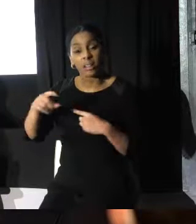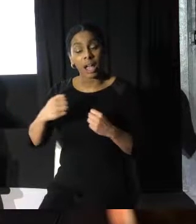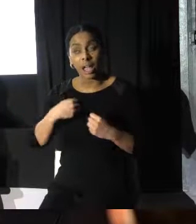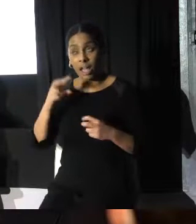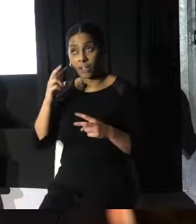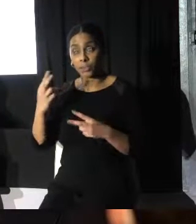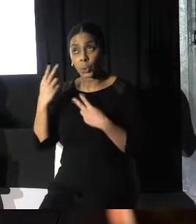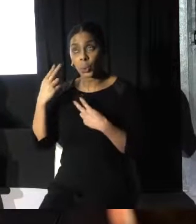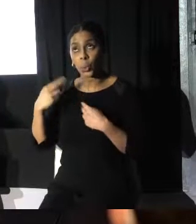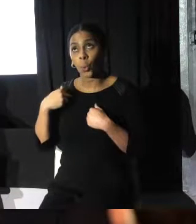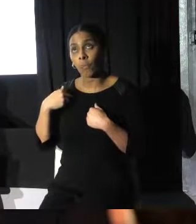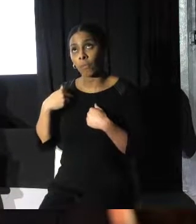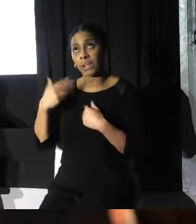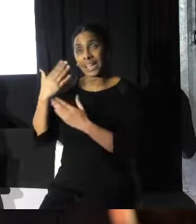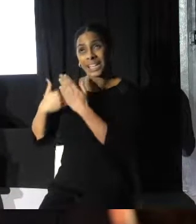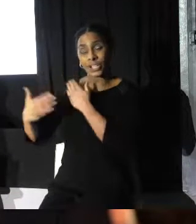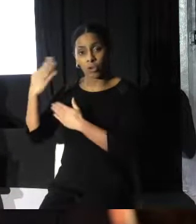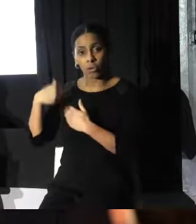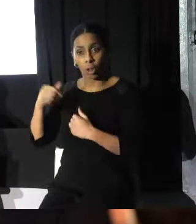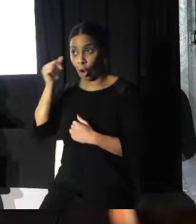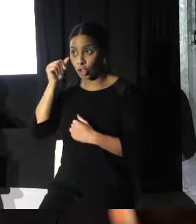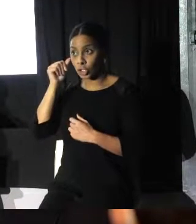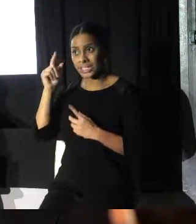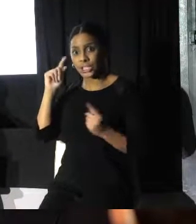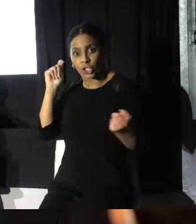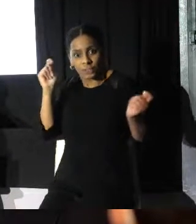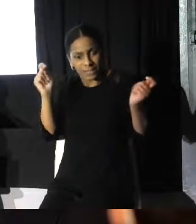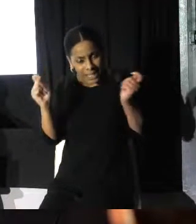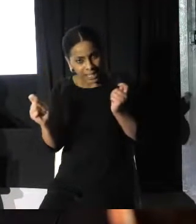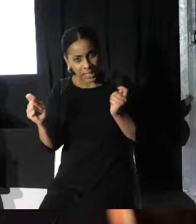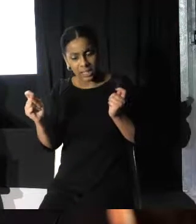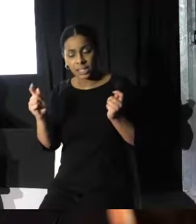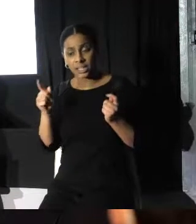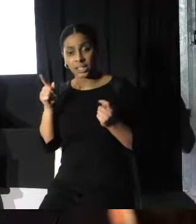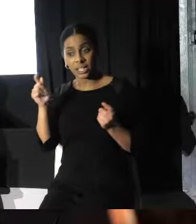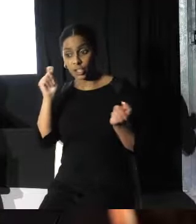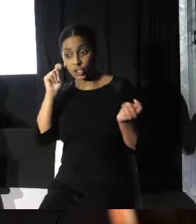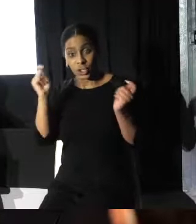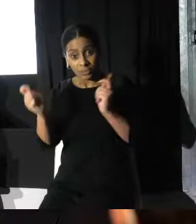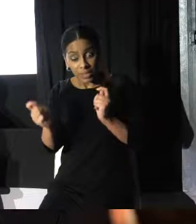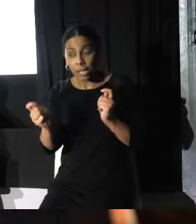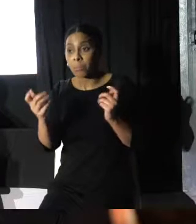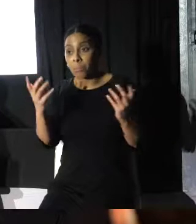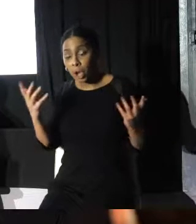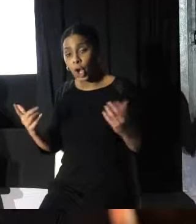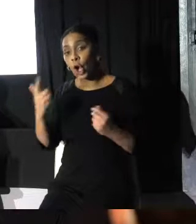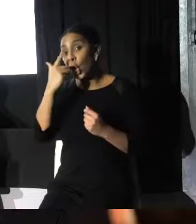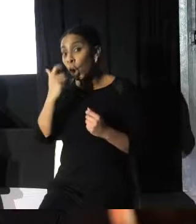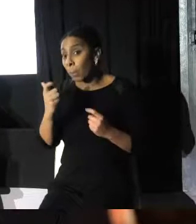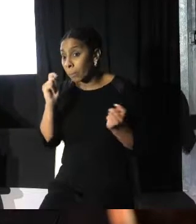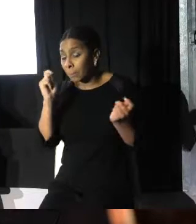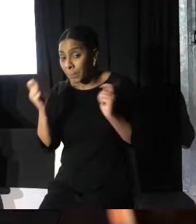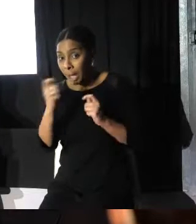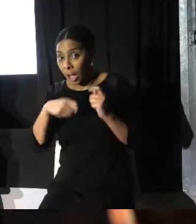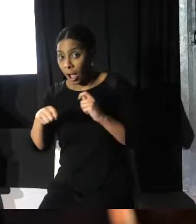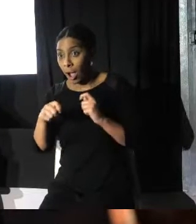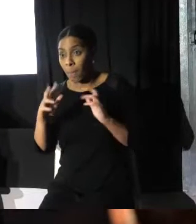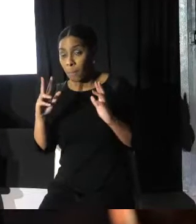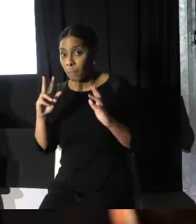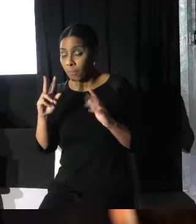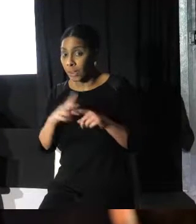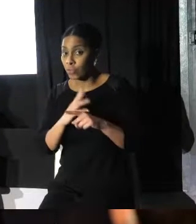historical consciousness could well have forms that are very right-wing, that we need to be very aware of and are